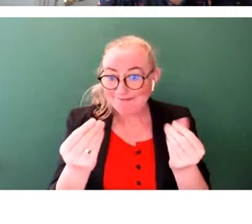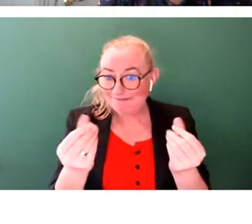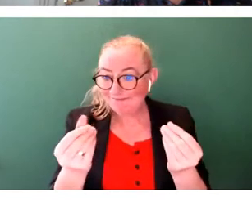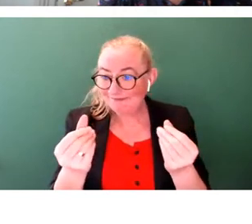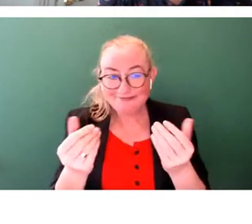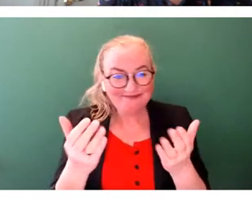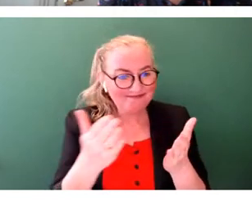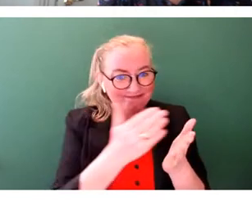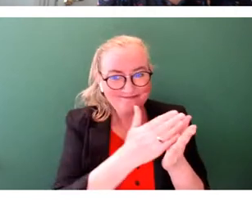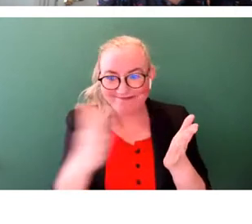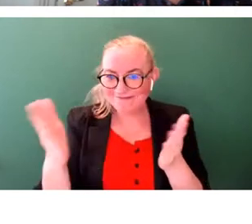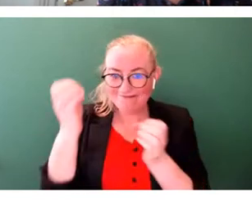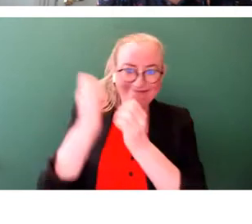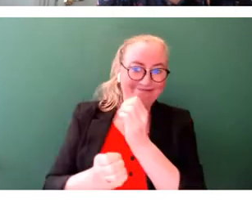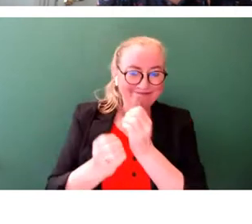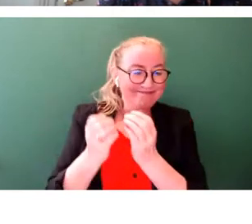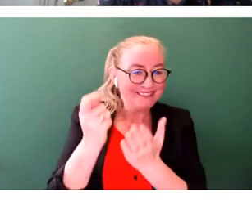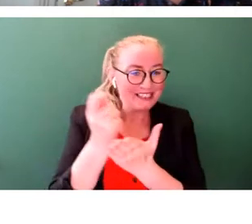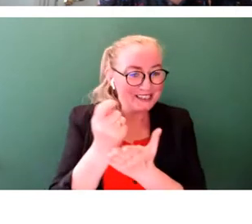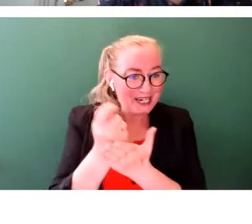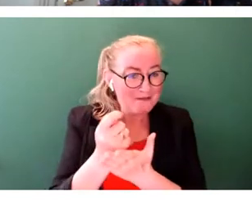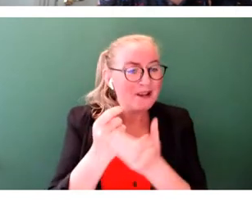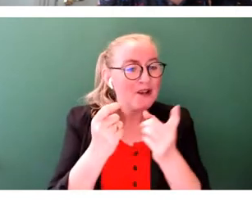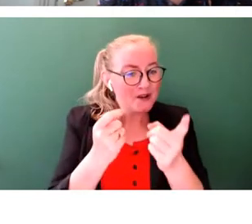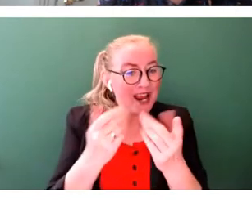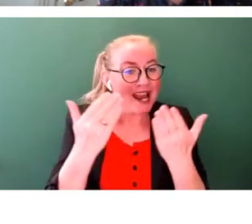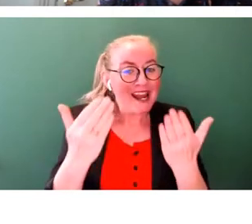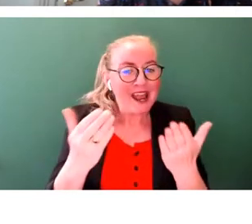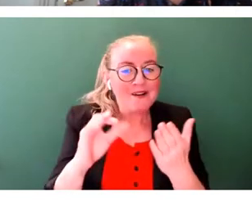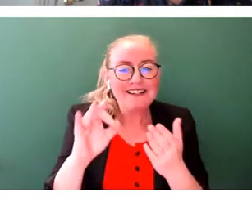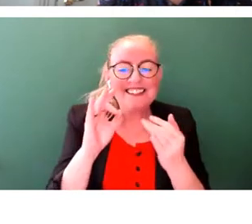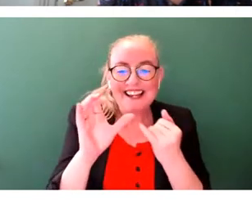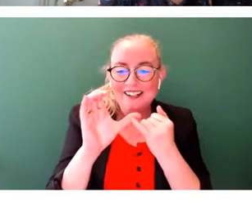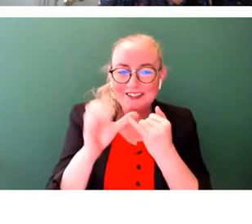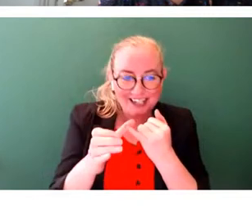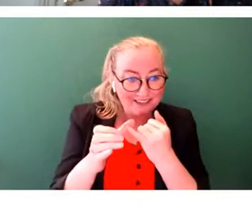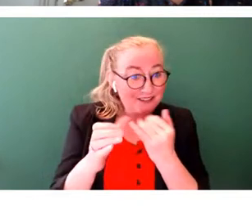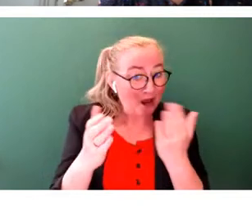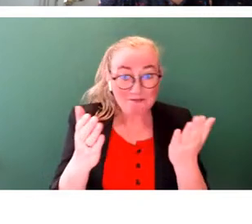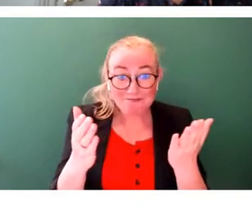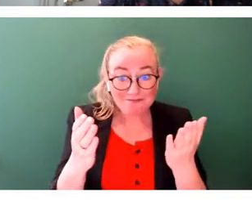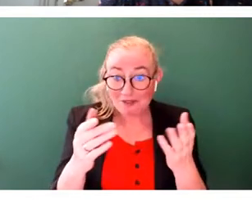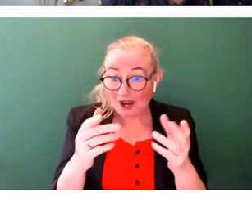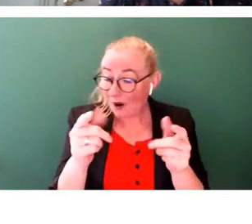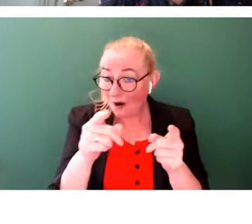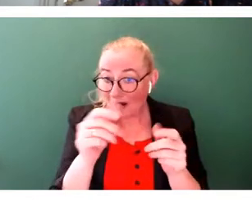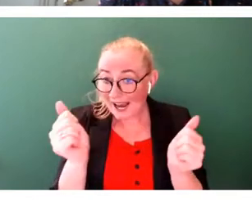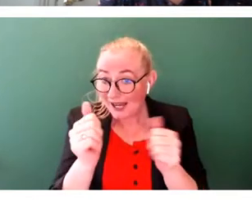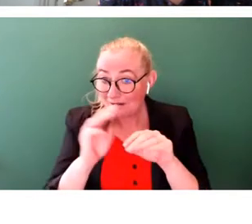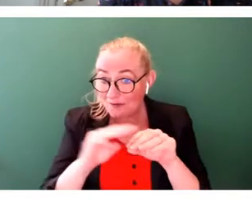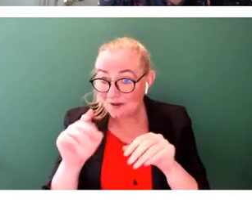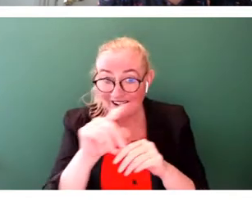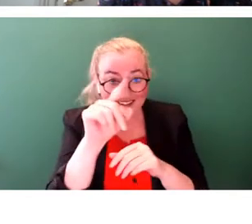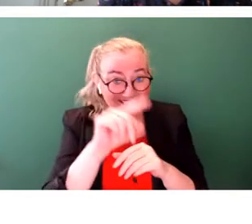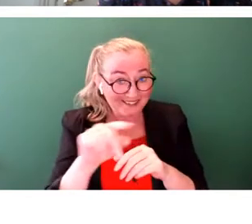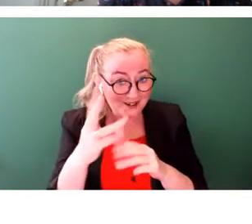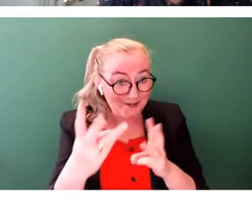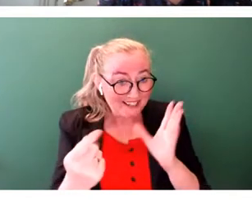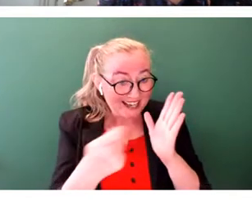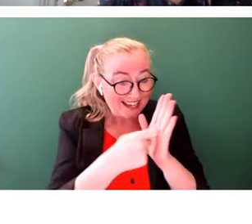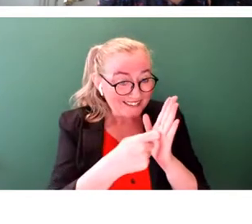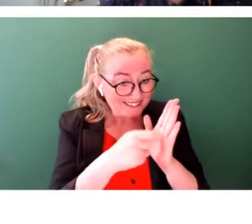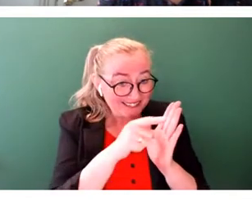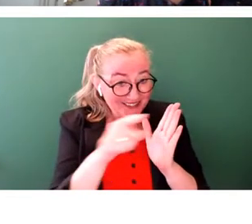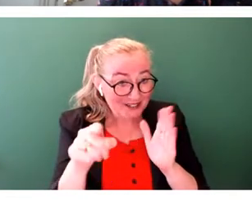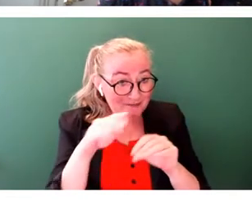we're really running to the end here, so I'm going to take the opportunity to, unless you have any issues and any of you want to raise